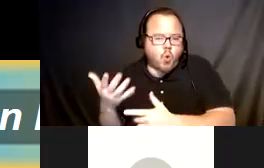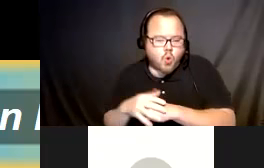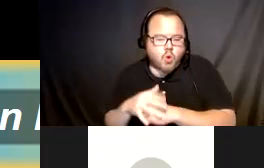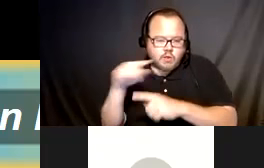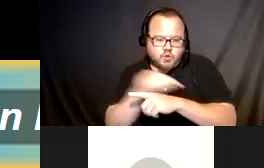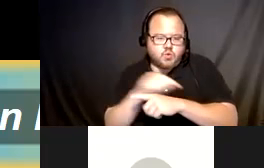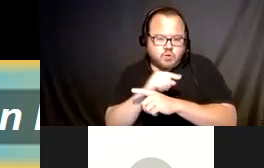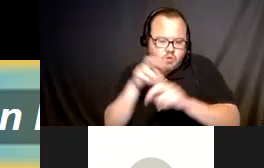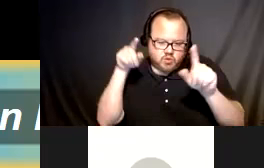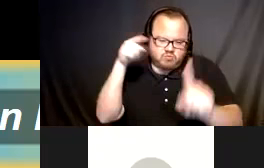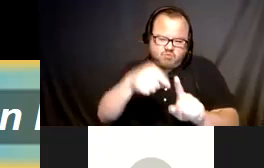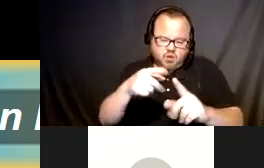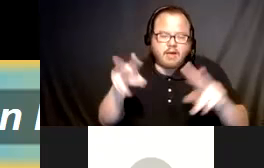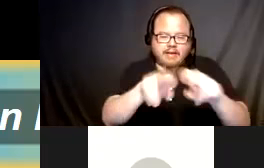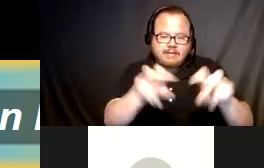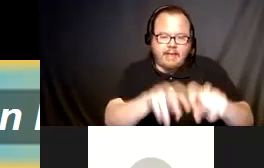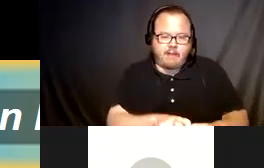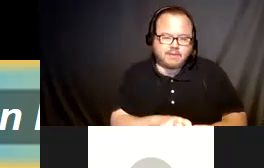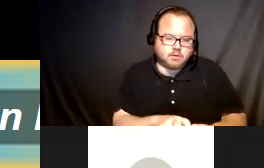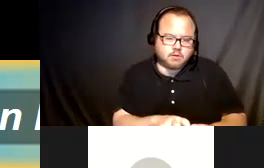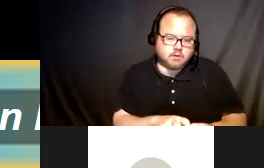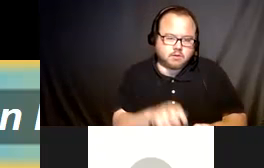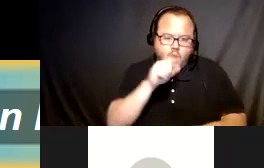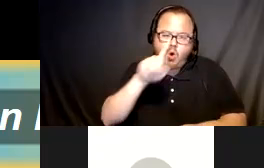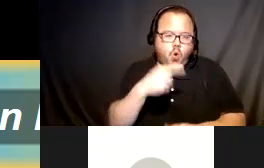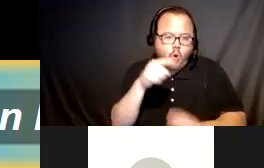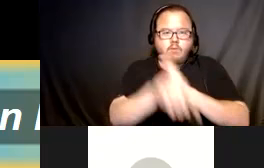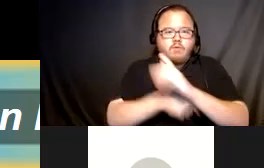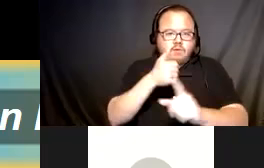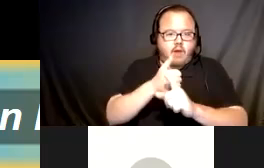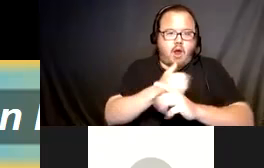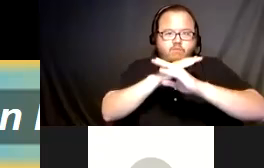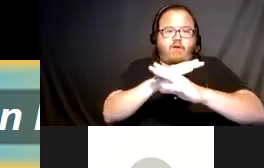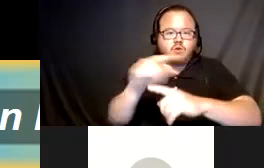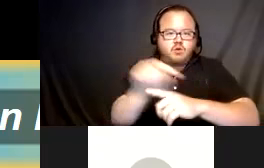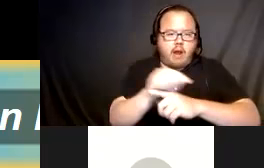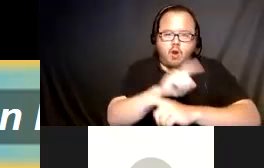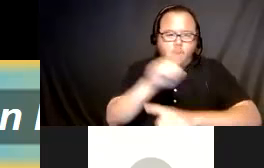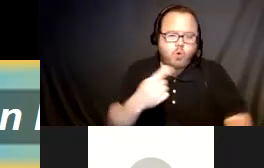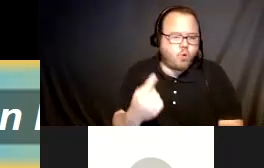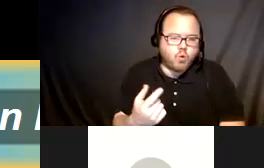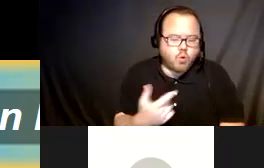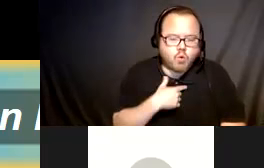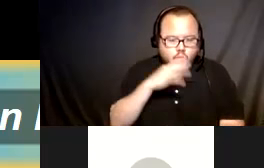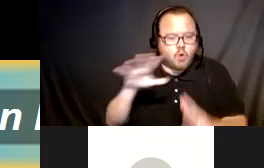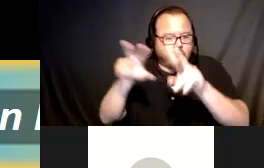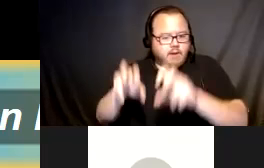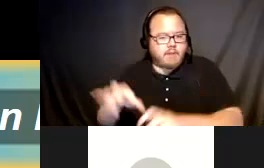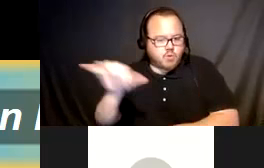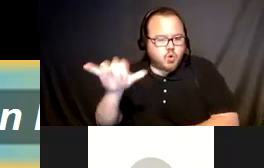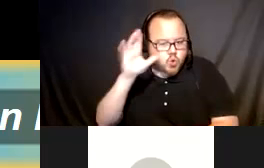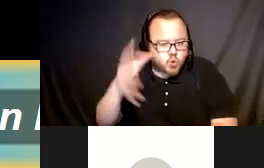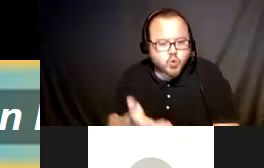training around assessment, not just kind of the basic suicide prevention training. And so we'll be shifting our focus to that assessment piece and starting